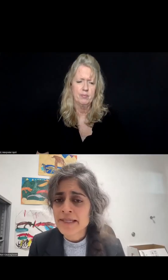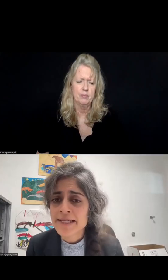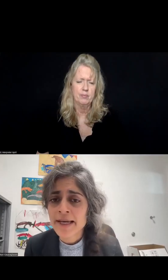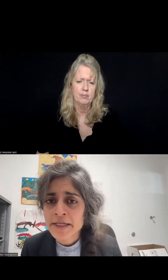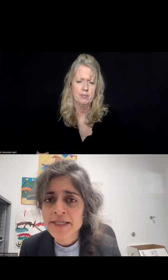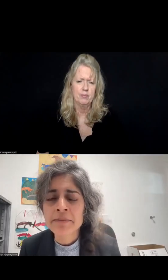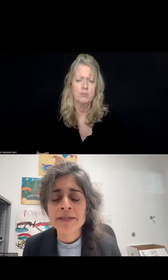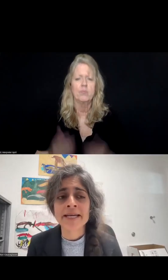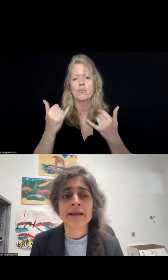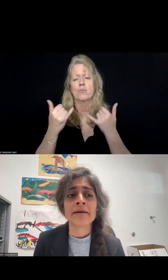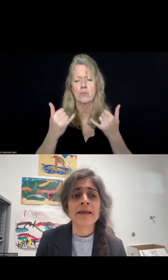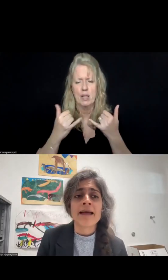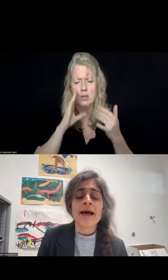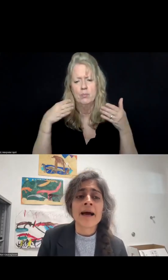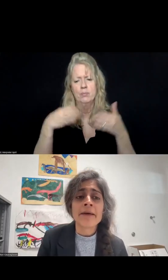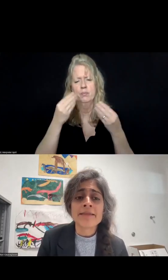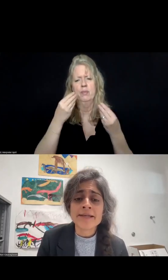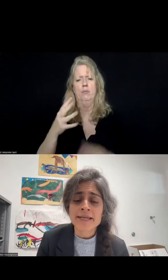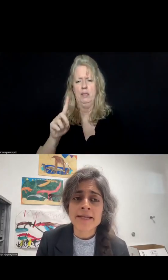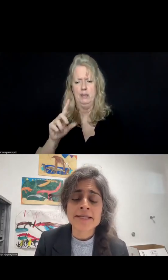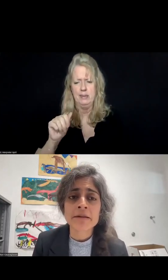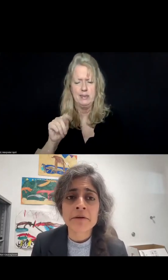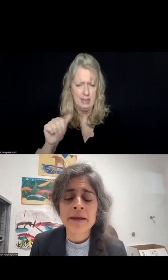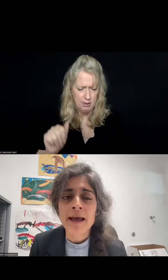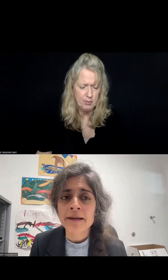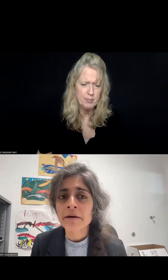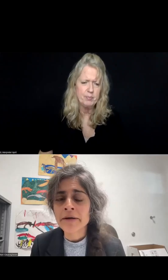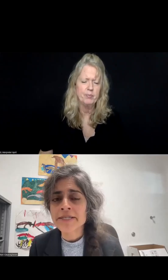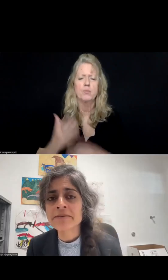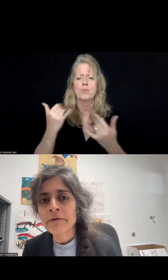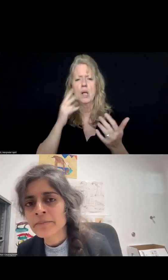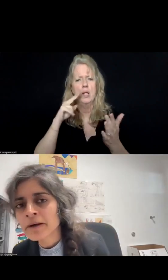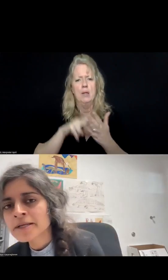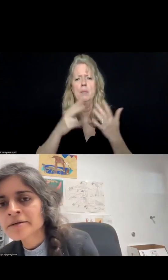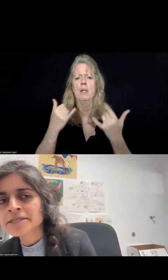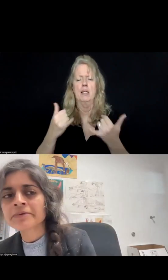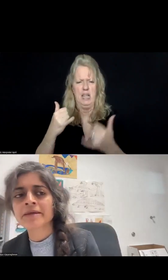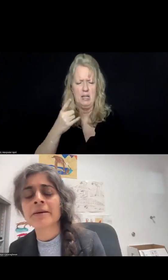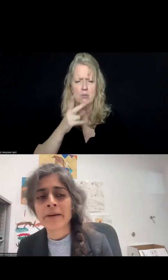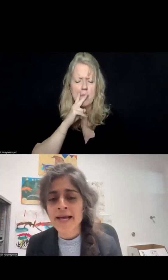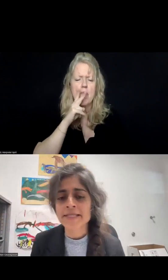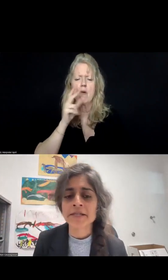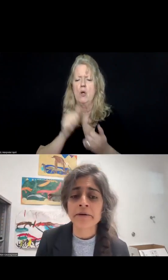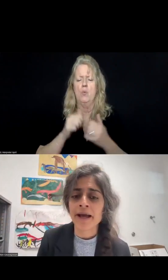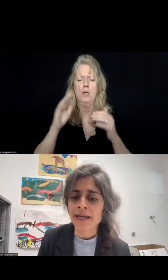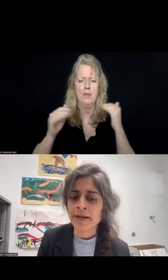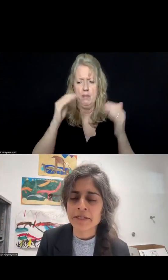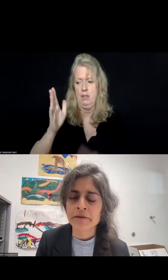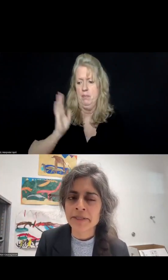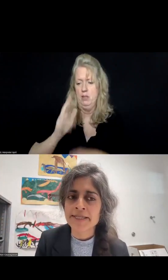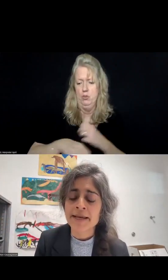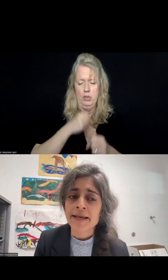So let's get into some of the data. This is looking at current smoking among adults with a past year